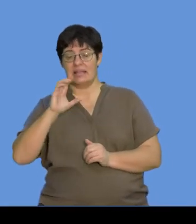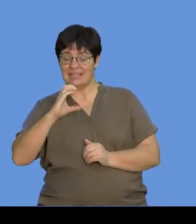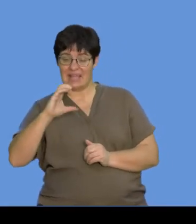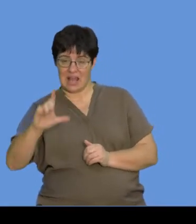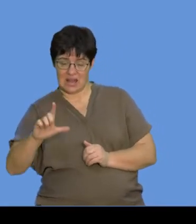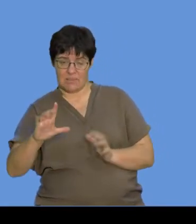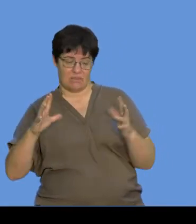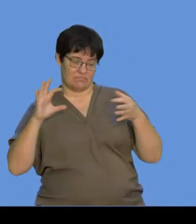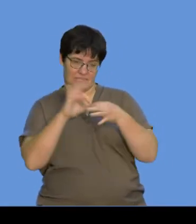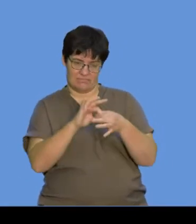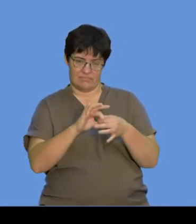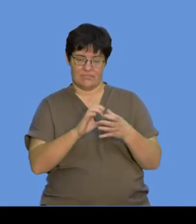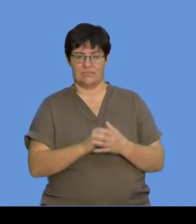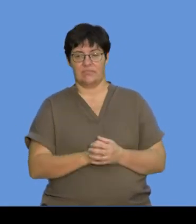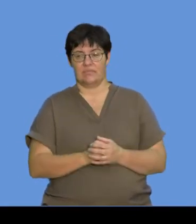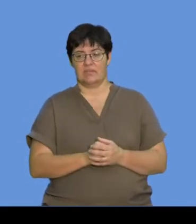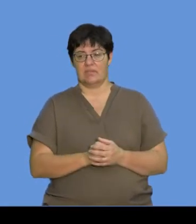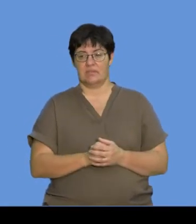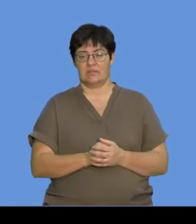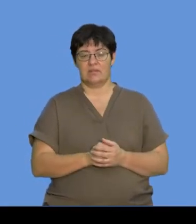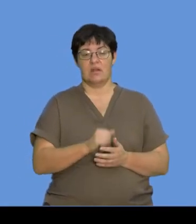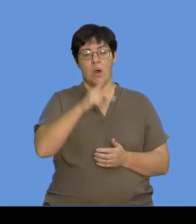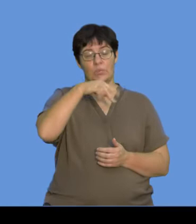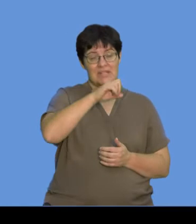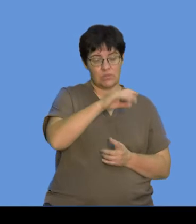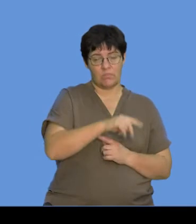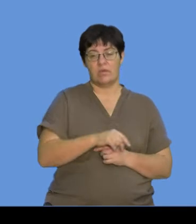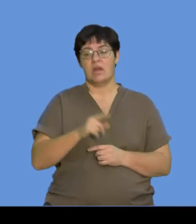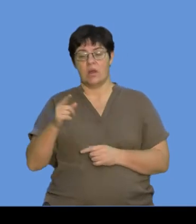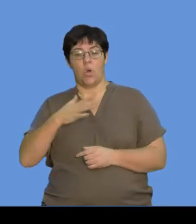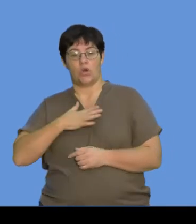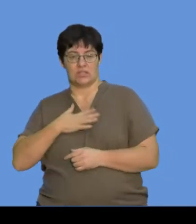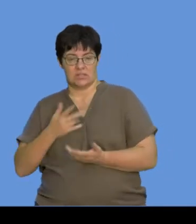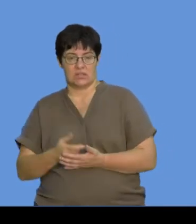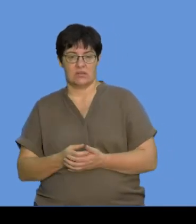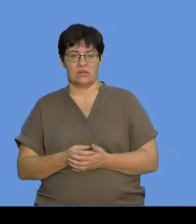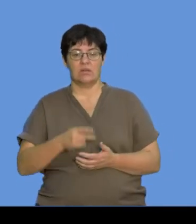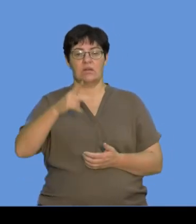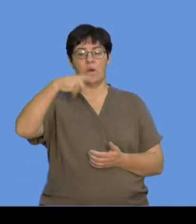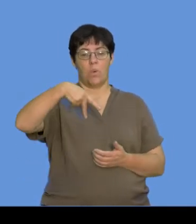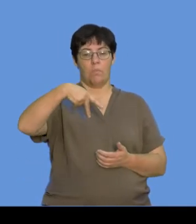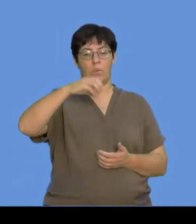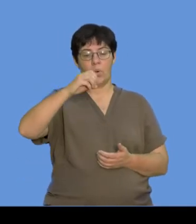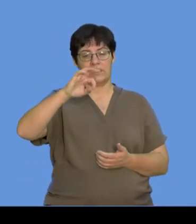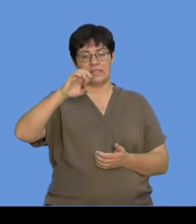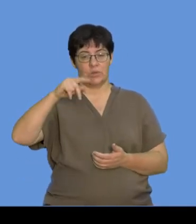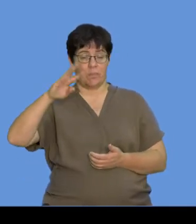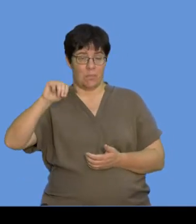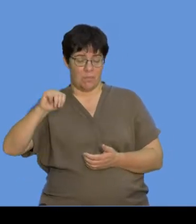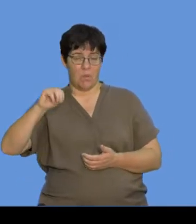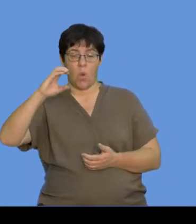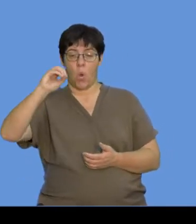and chlorine, which is sodium chloride. This is a combination of potassium and oxygen, which is